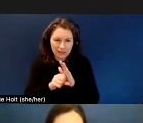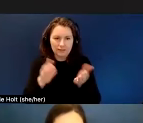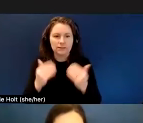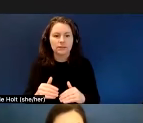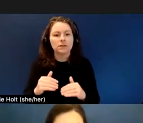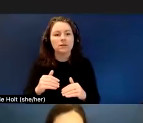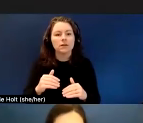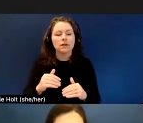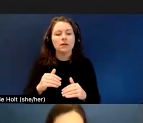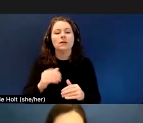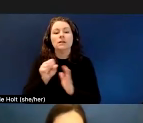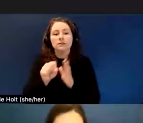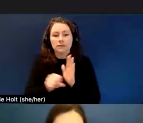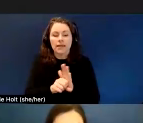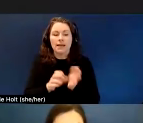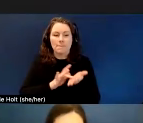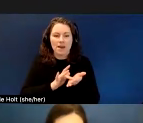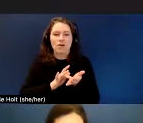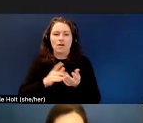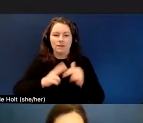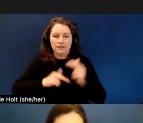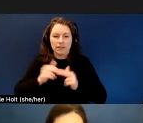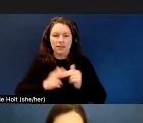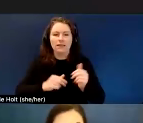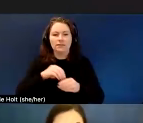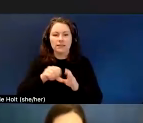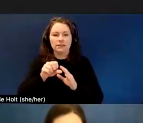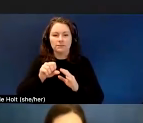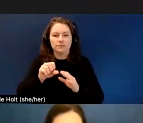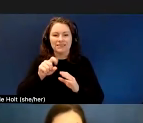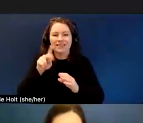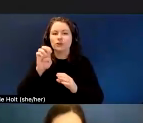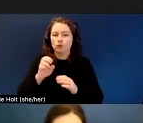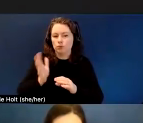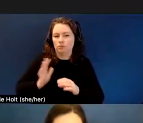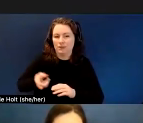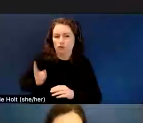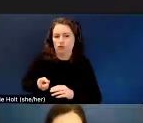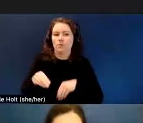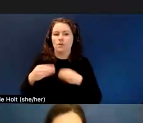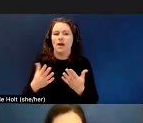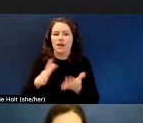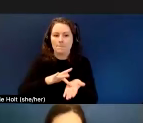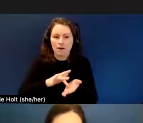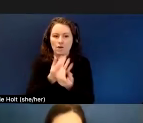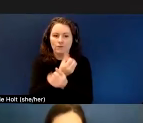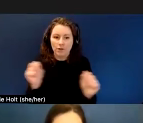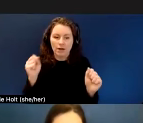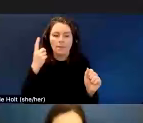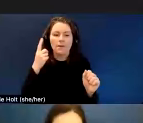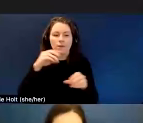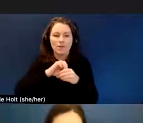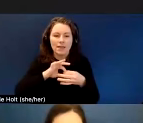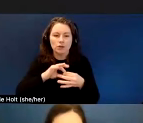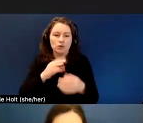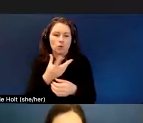in immunization, and relative to licensure of case management service providers, relative to administration of the state